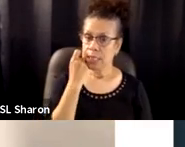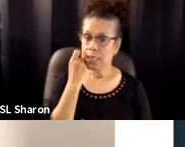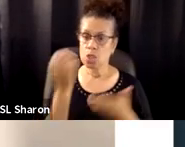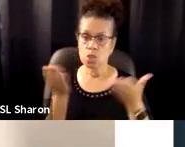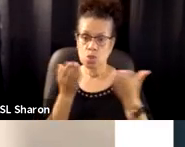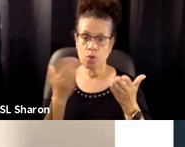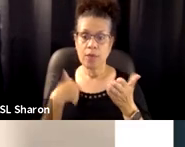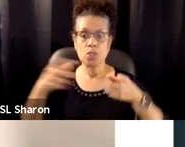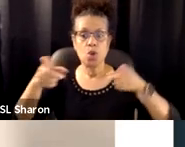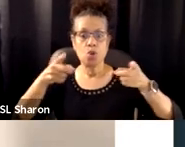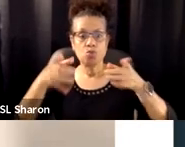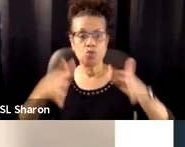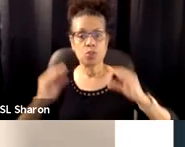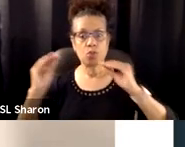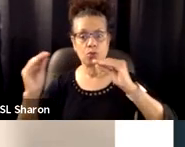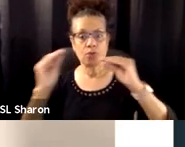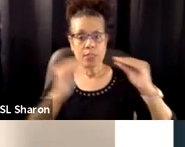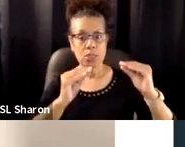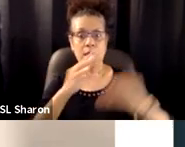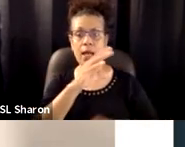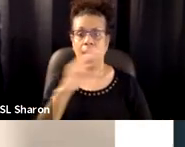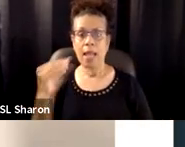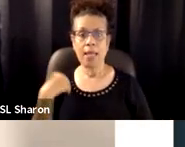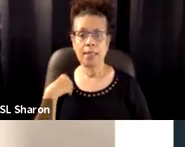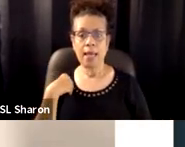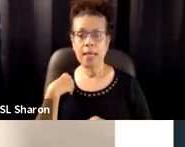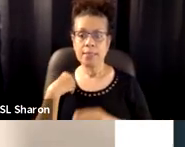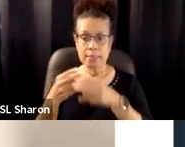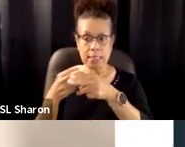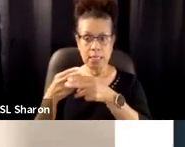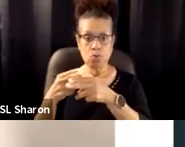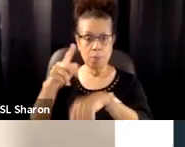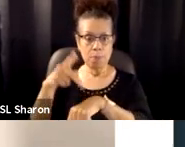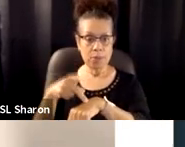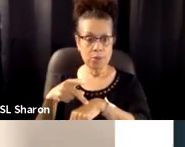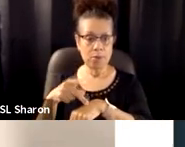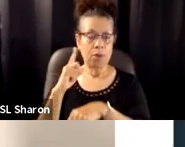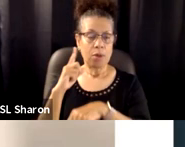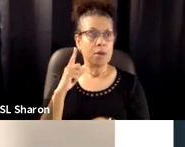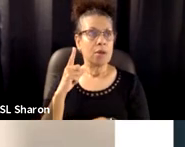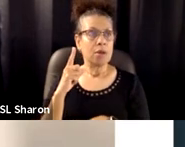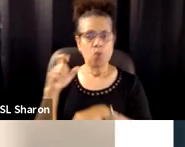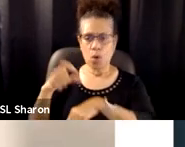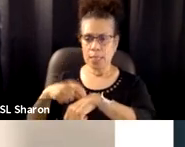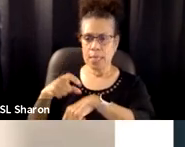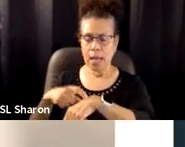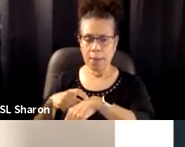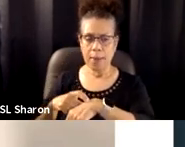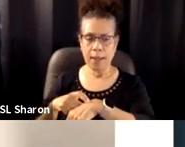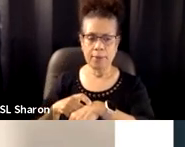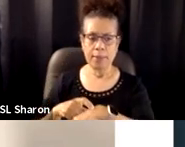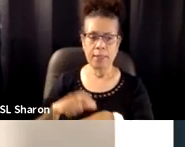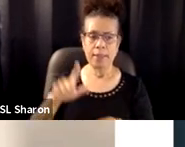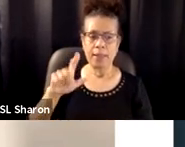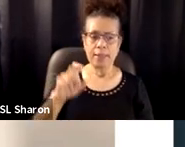the director of instruction and as the interim principal for for a period of time at the league k-8